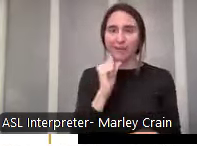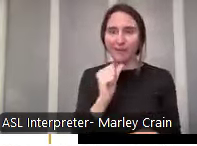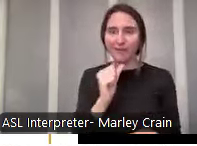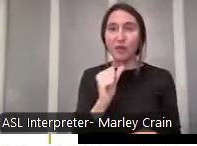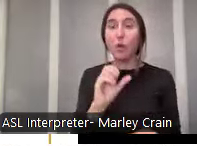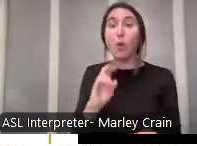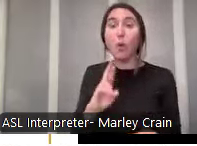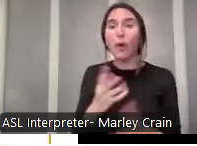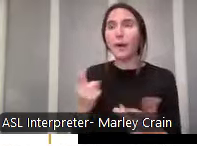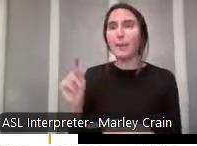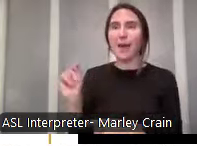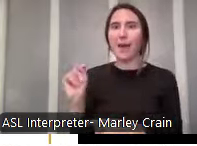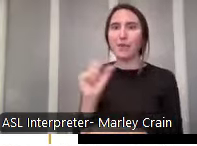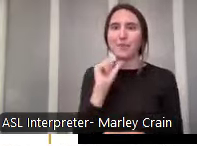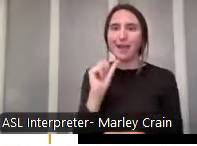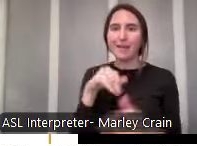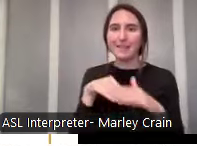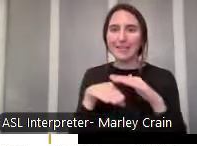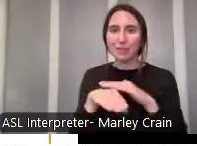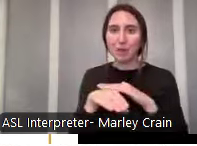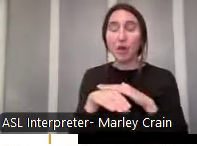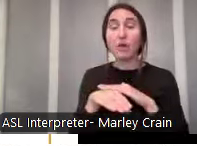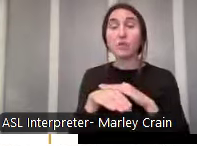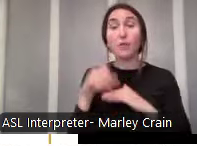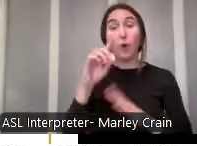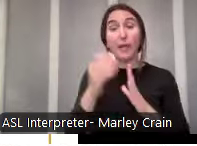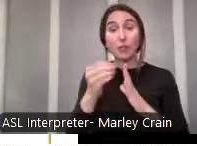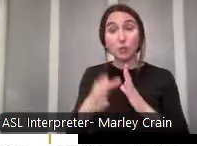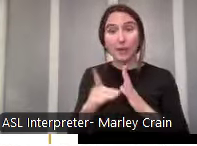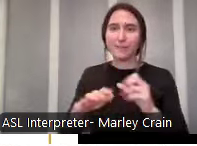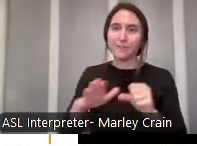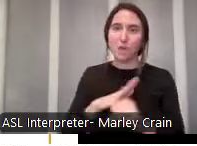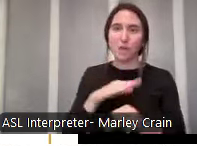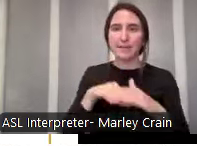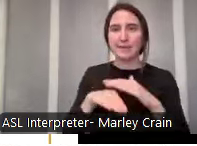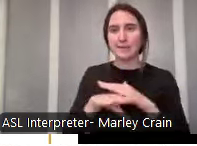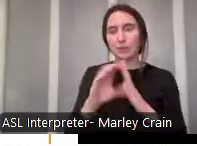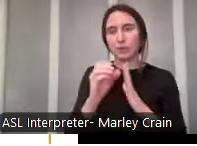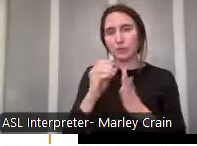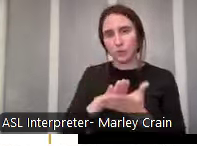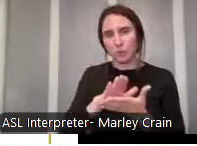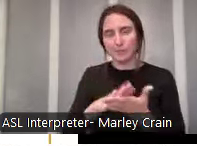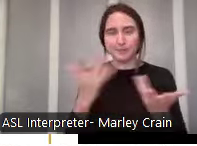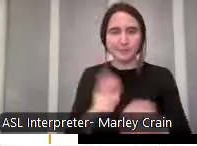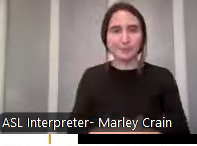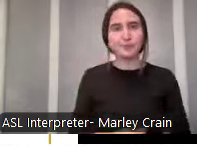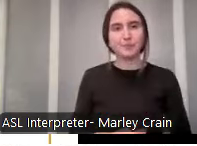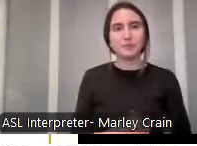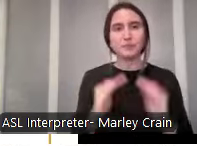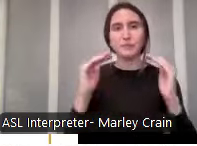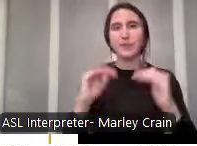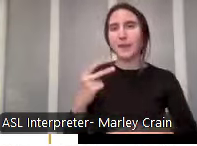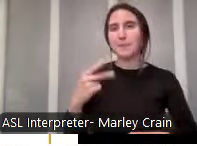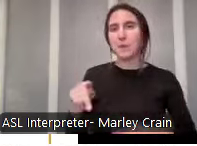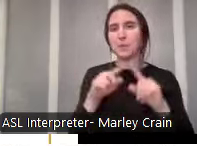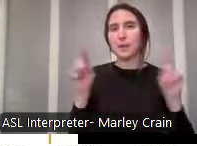student who uses a wheelchair and needs an accessible bathroom. There's also expanded literacy programs, and